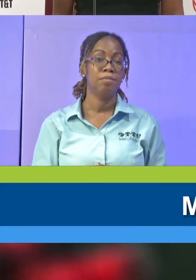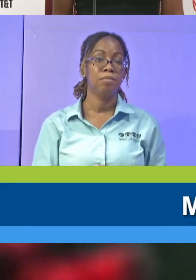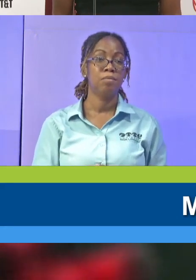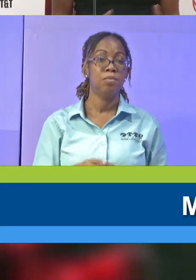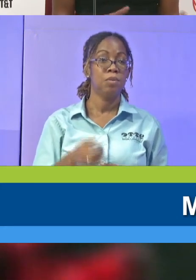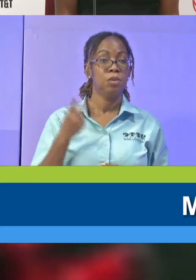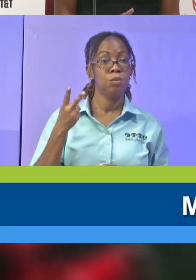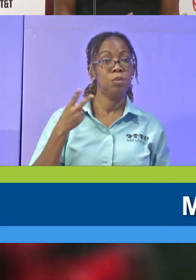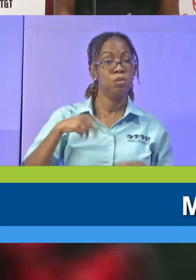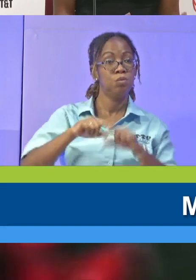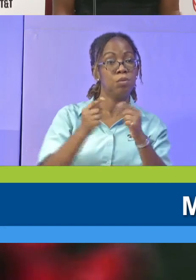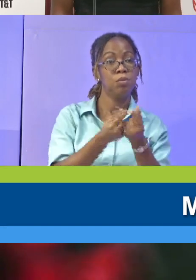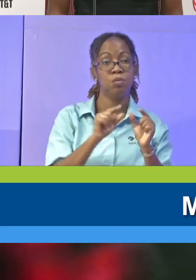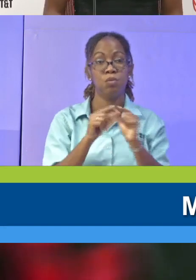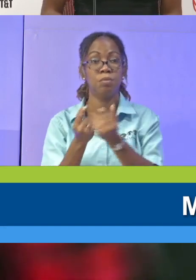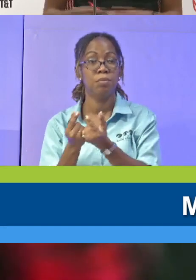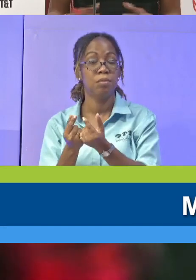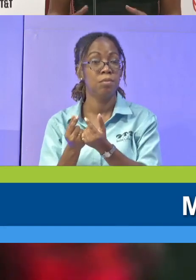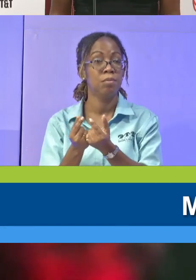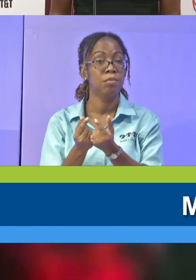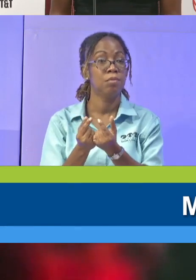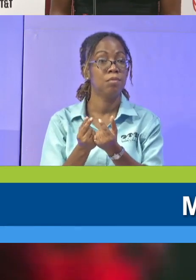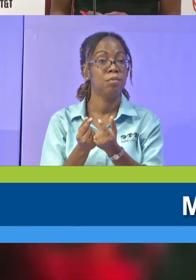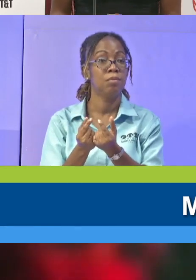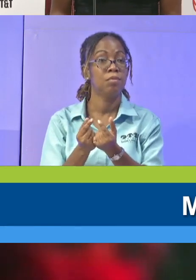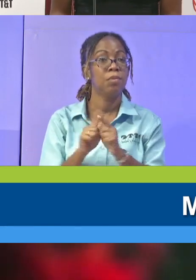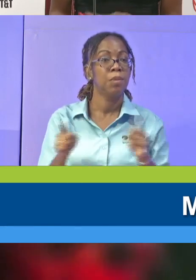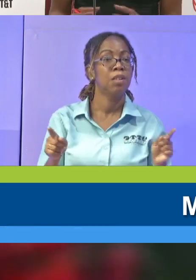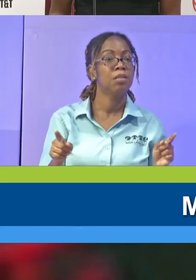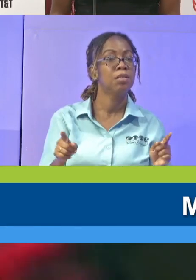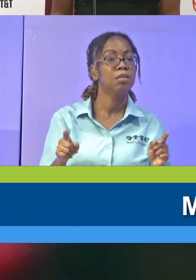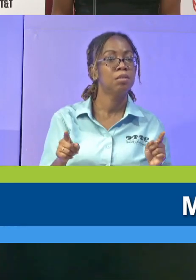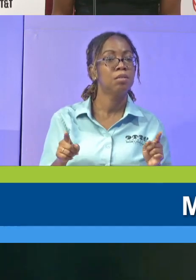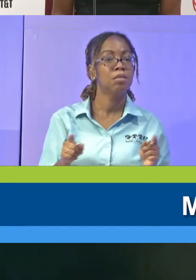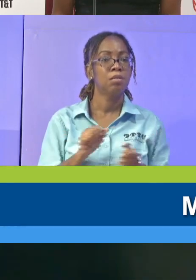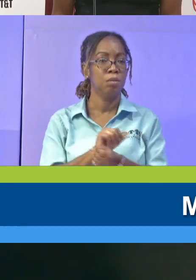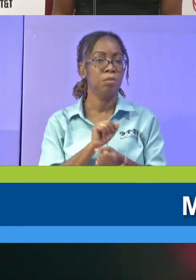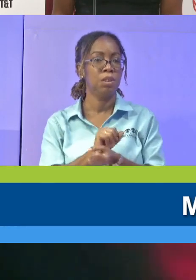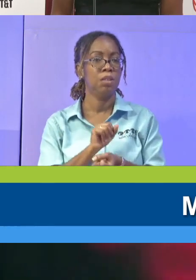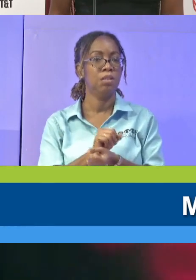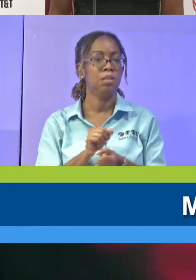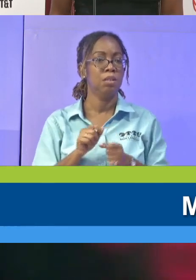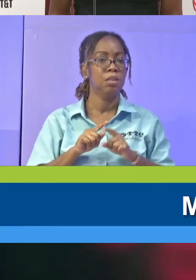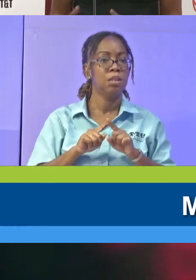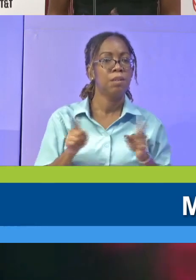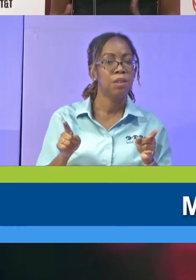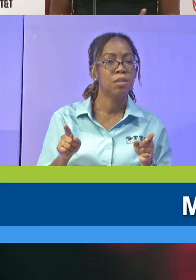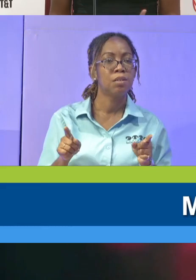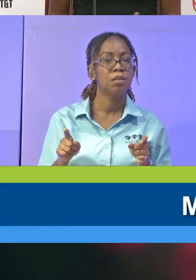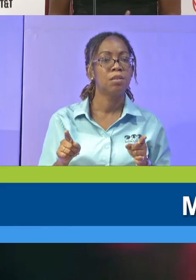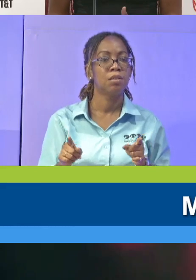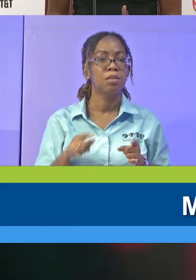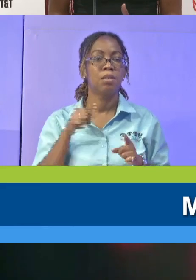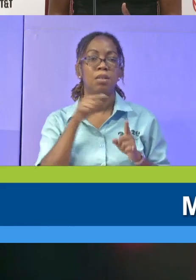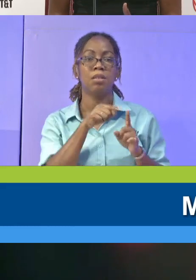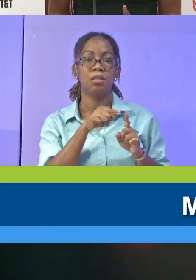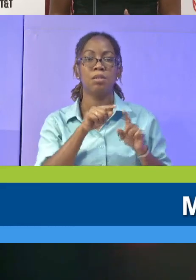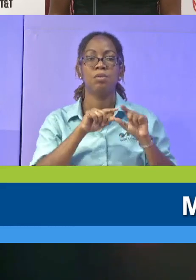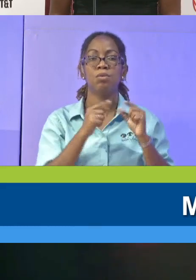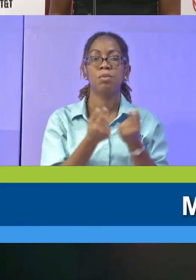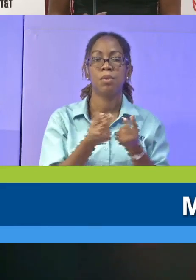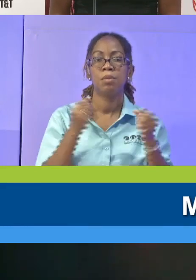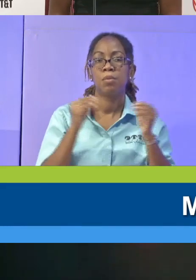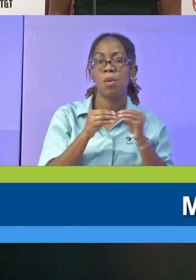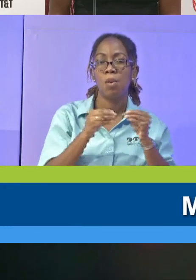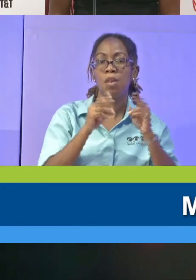look at clinical data, the WHO EUL, or the pre-qualification team, looks at much more related to